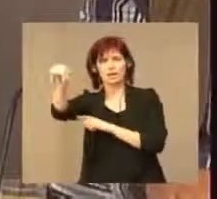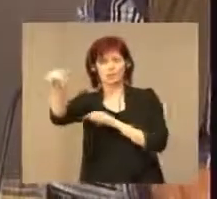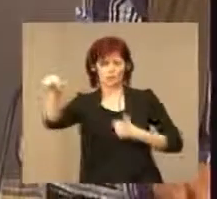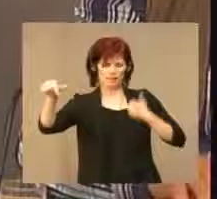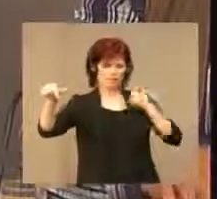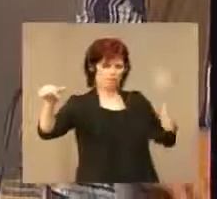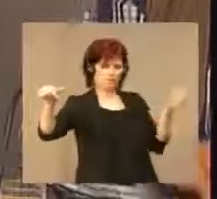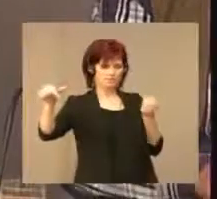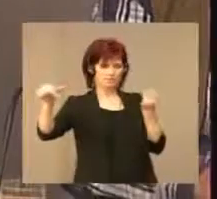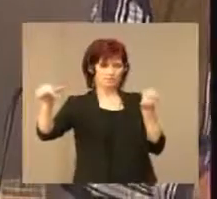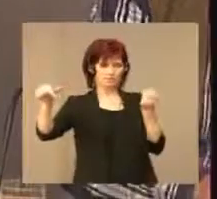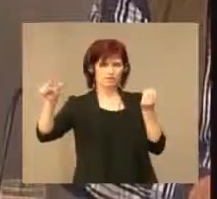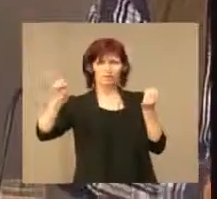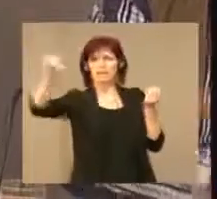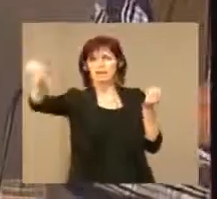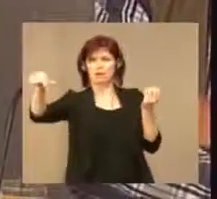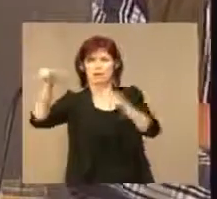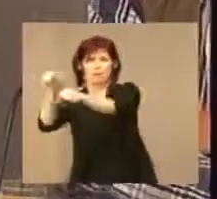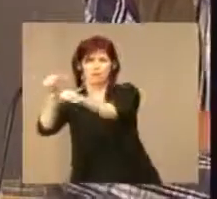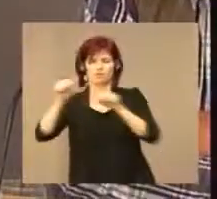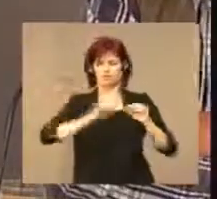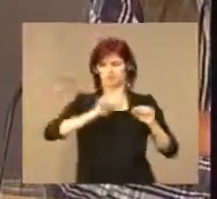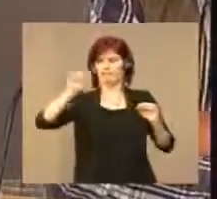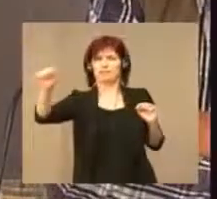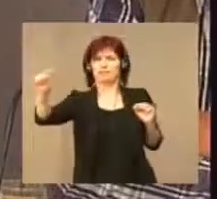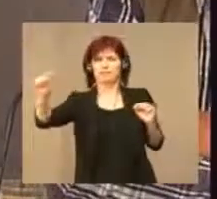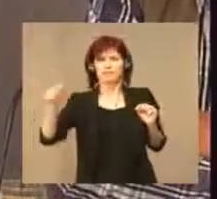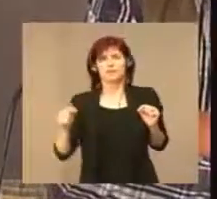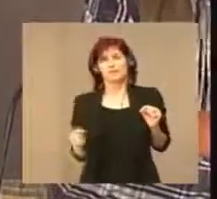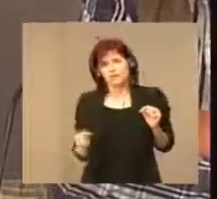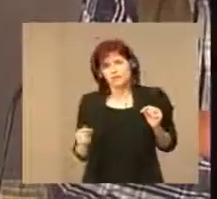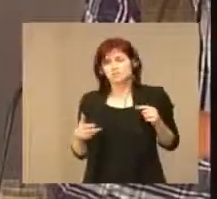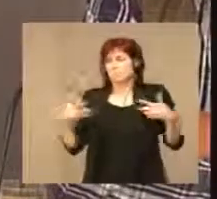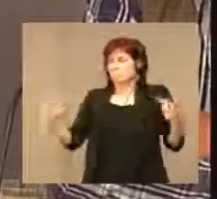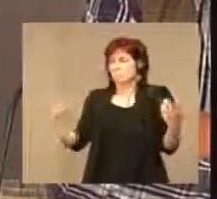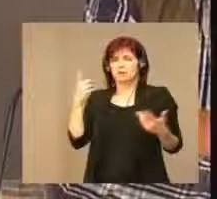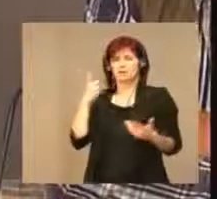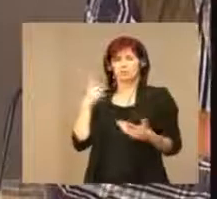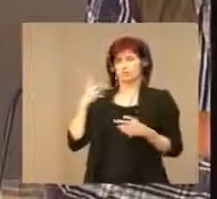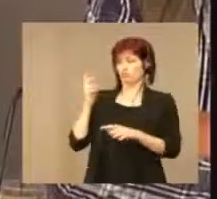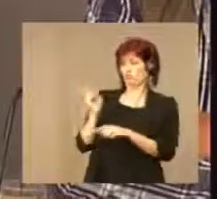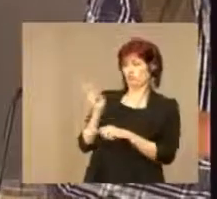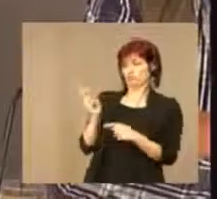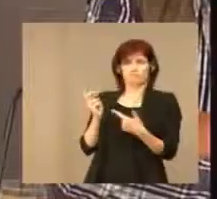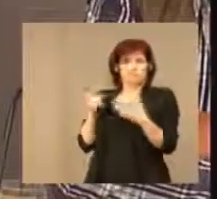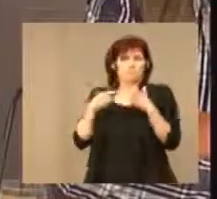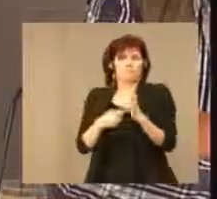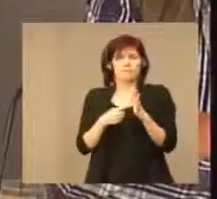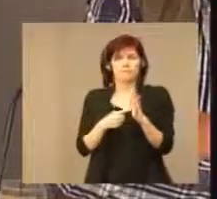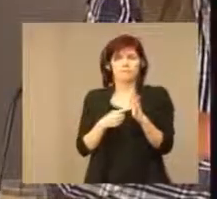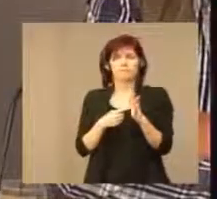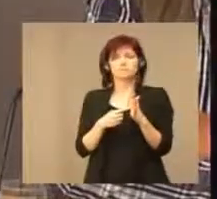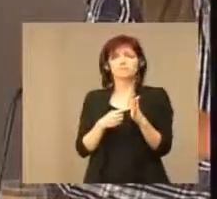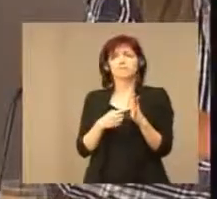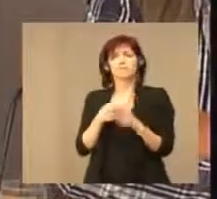you have examples where, again, let's take the transportation sector, and